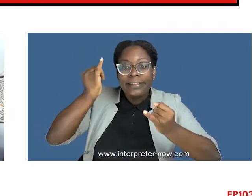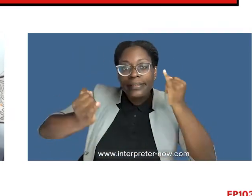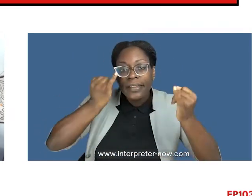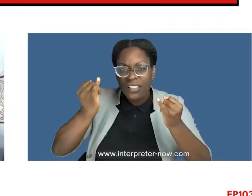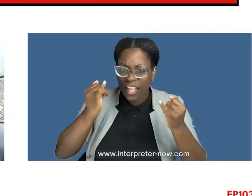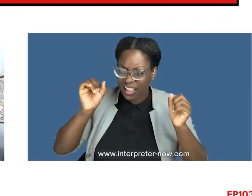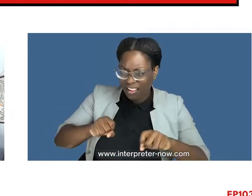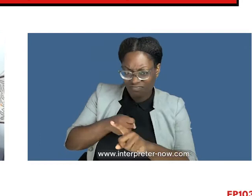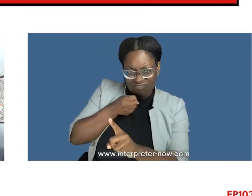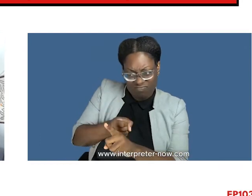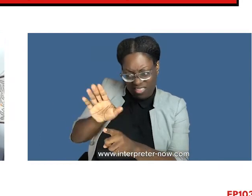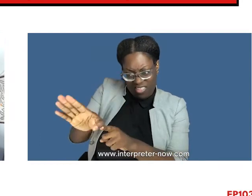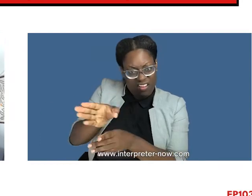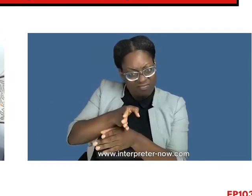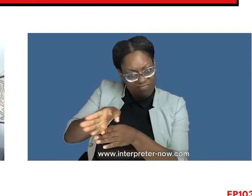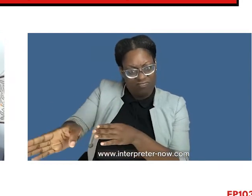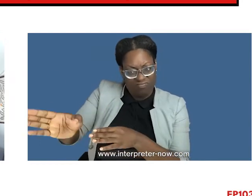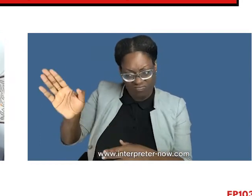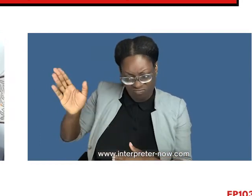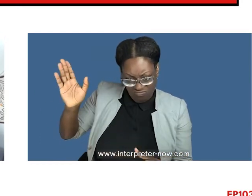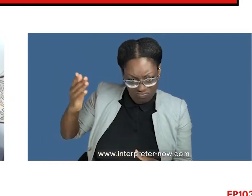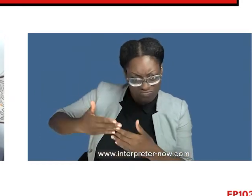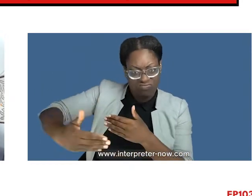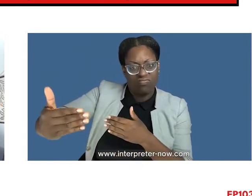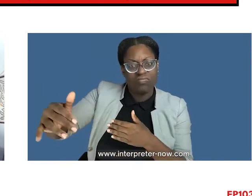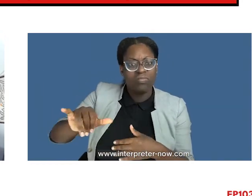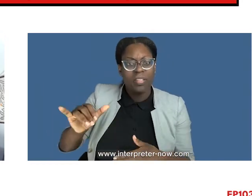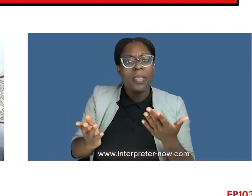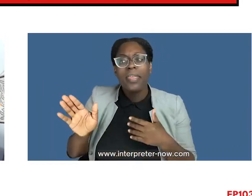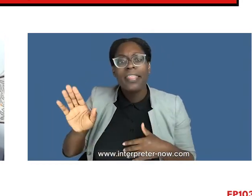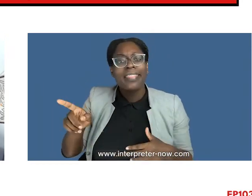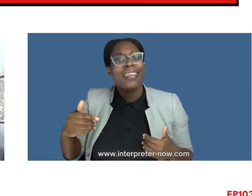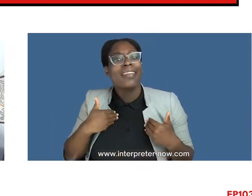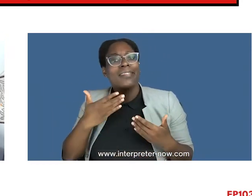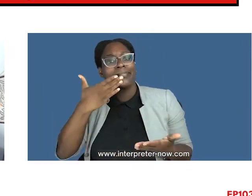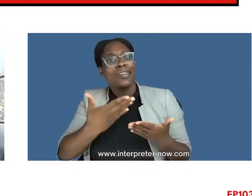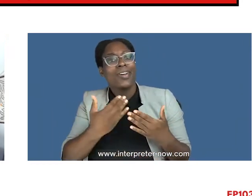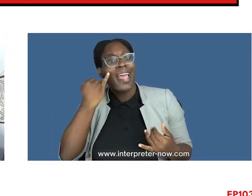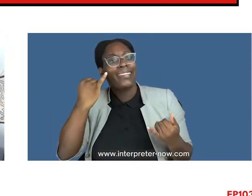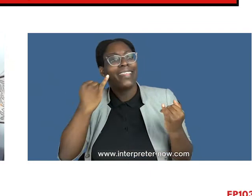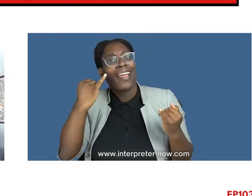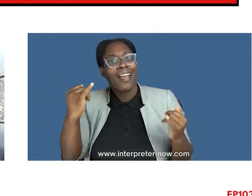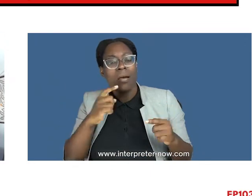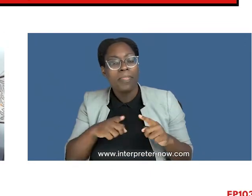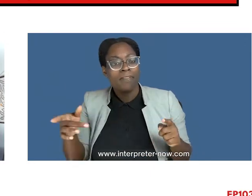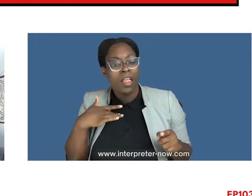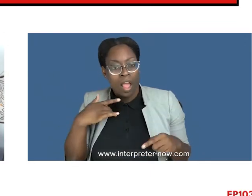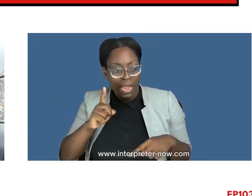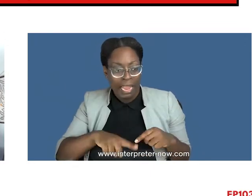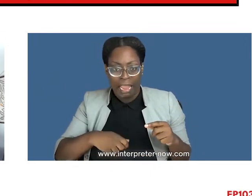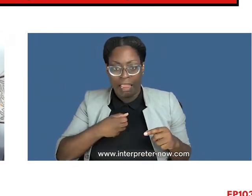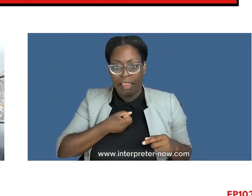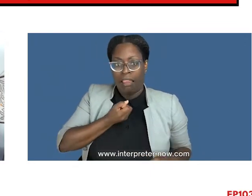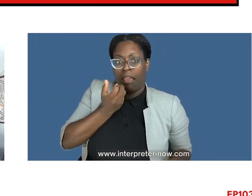can impact how they feel like they belong in the moment. And if they aren't able to voice their ideas, you might miss their ideas when you're